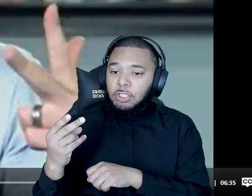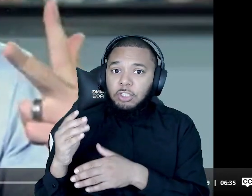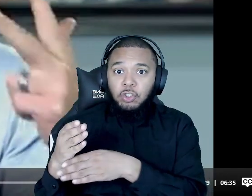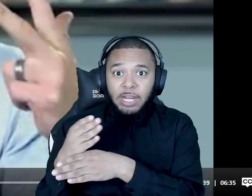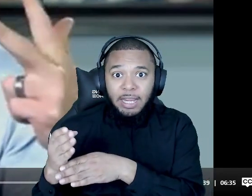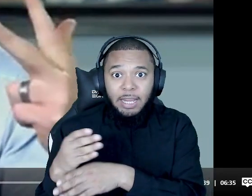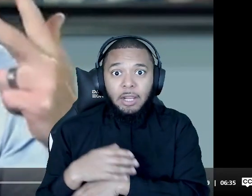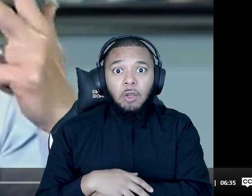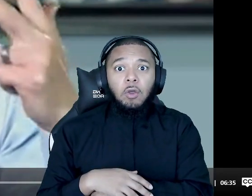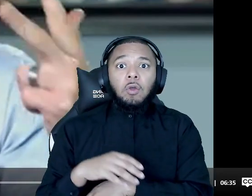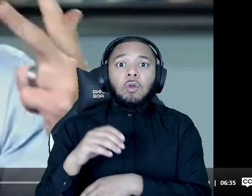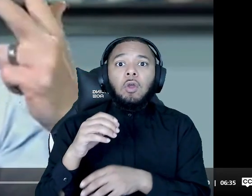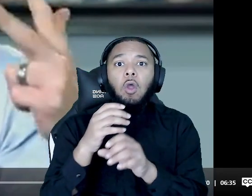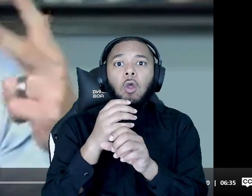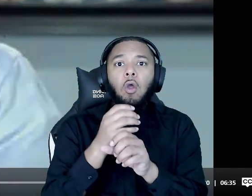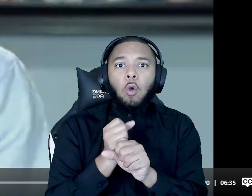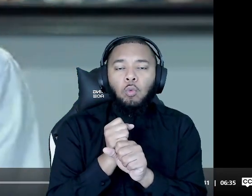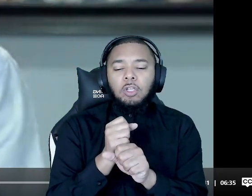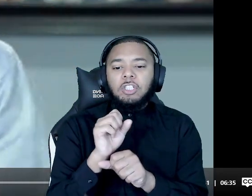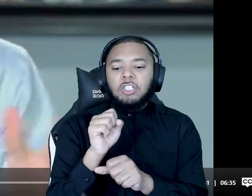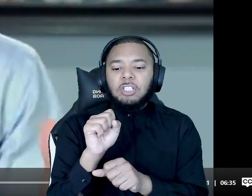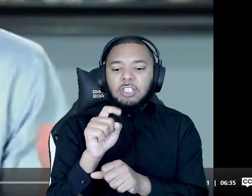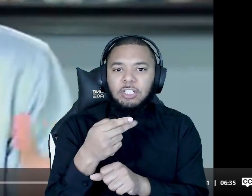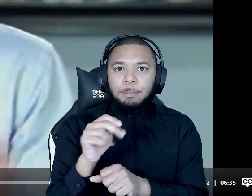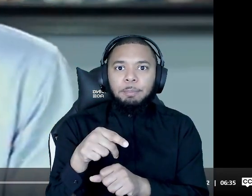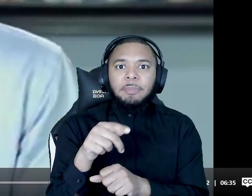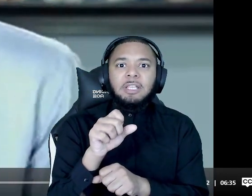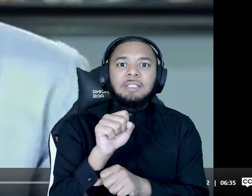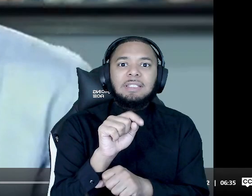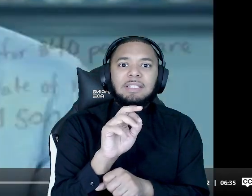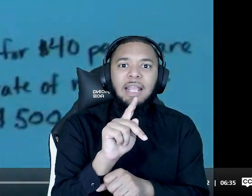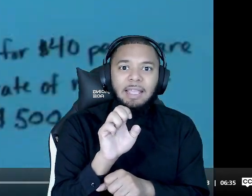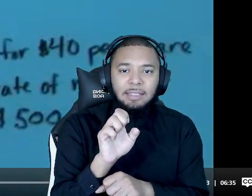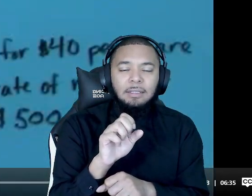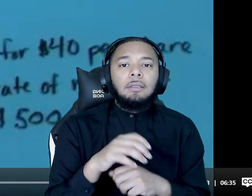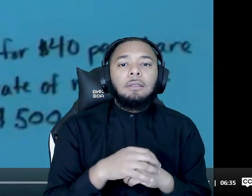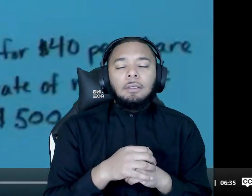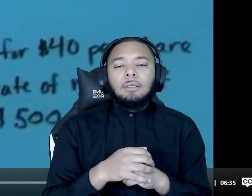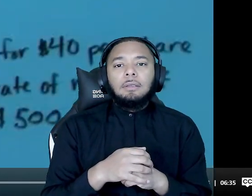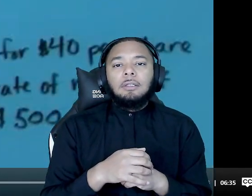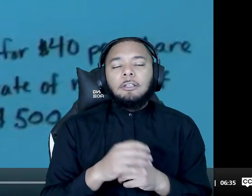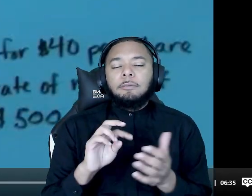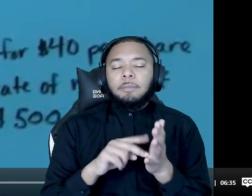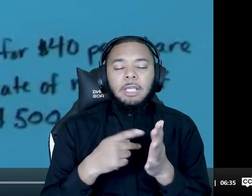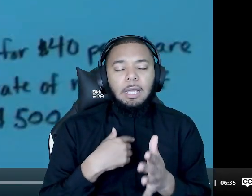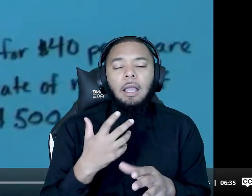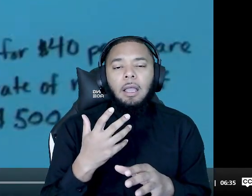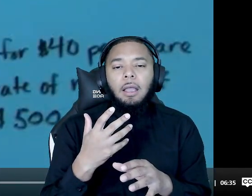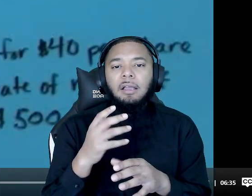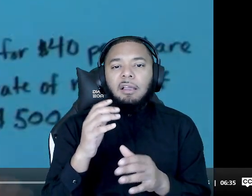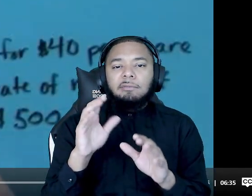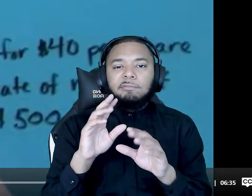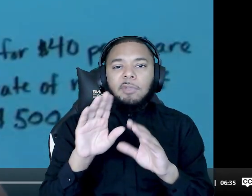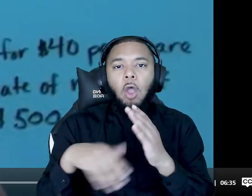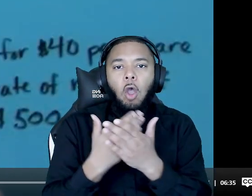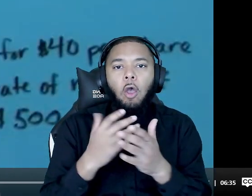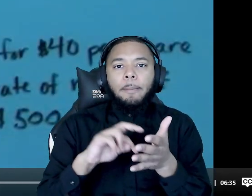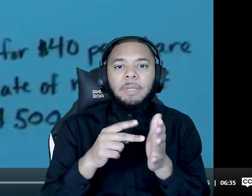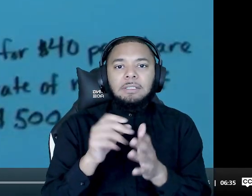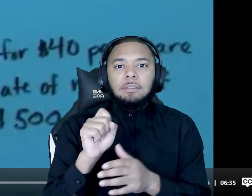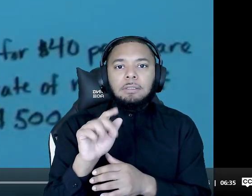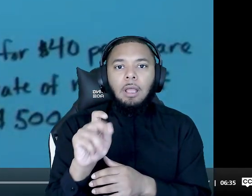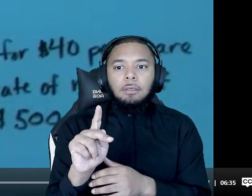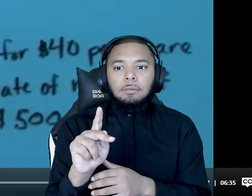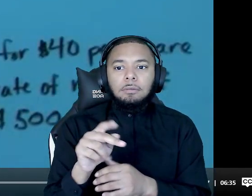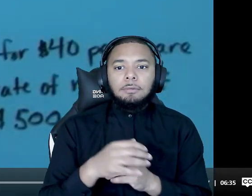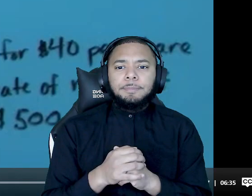an ownership stake in a company, those are all synonyms. Now the prices. How do you determine the price?